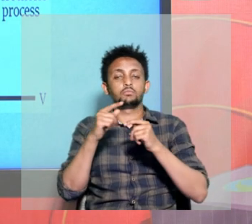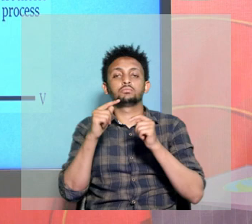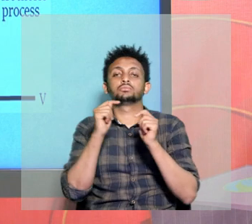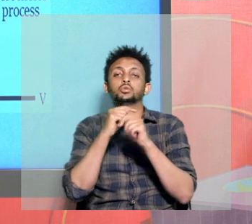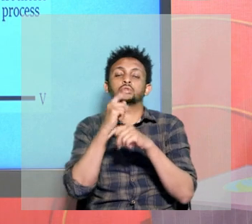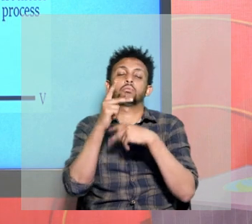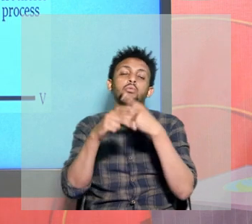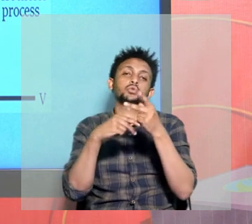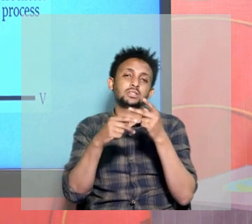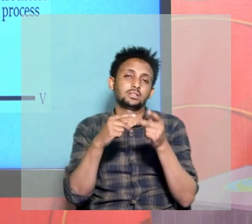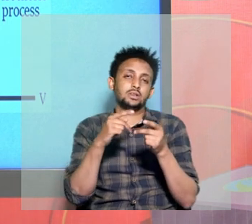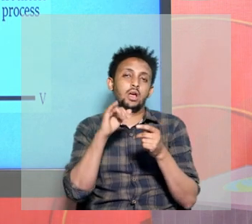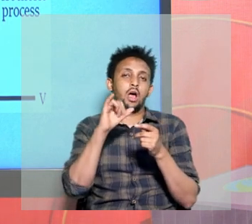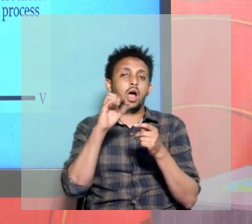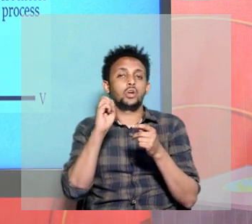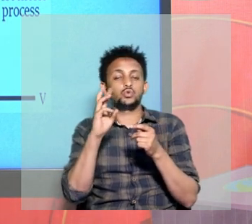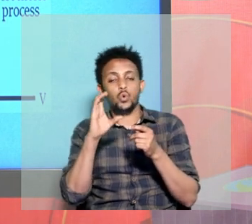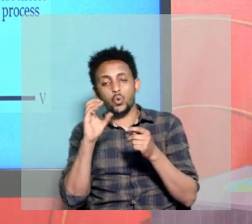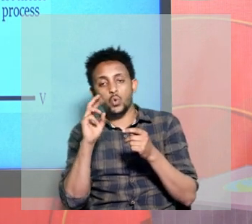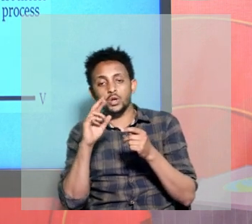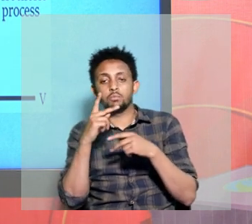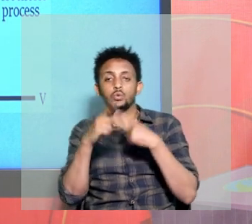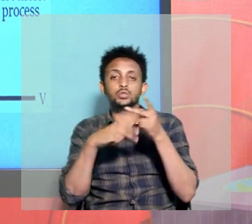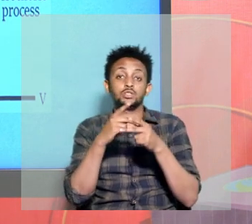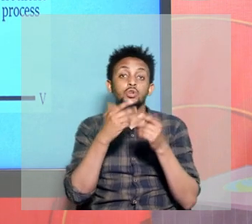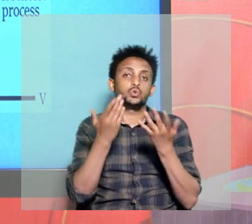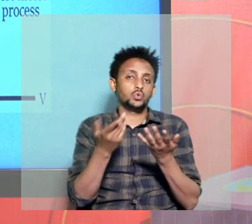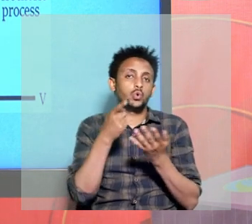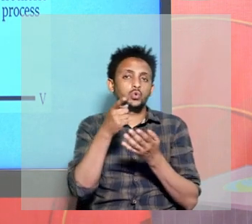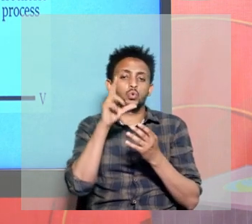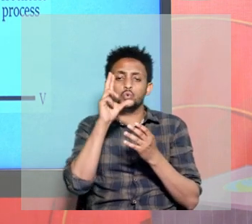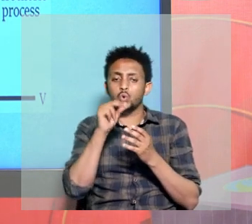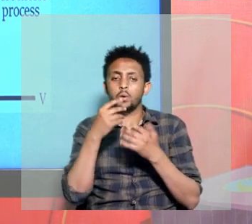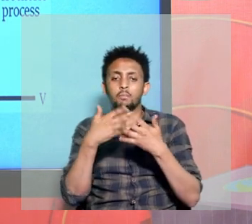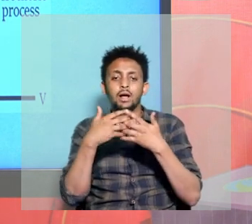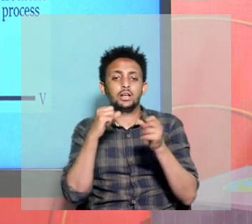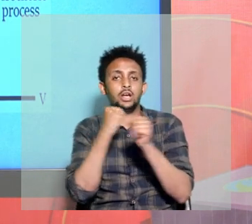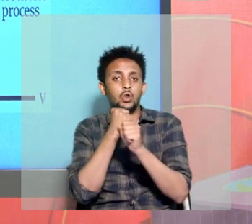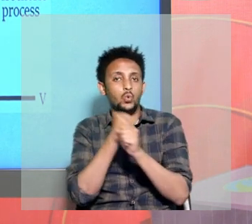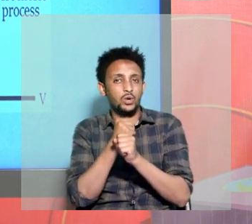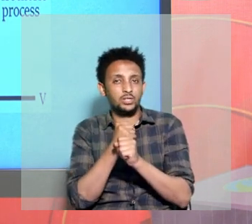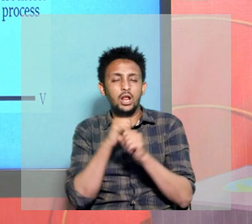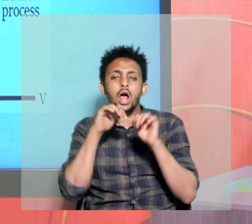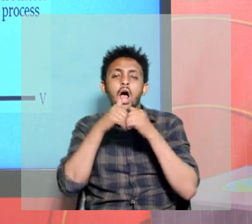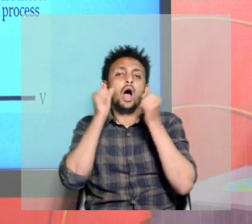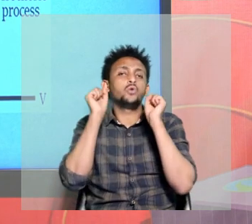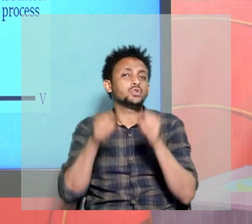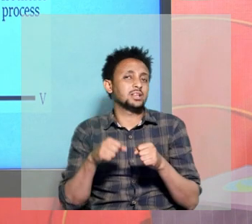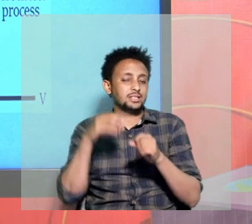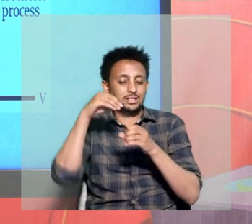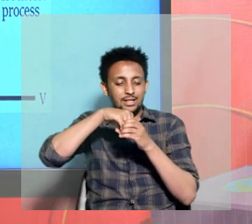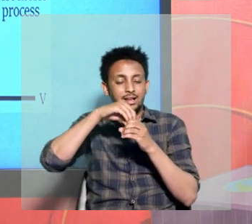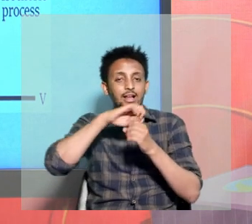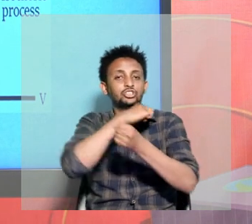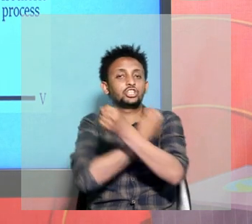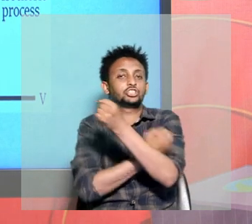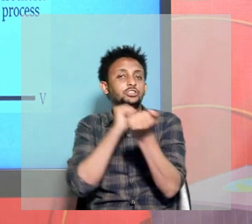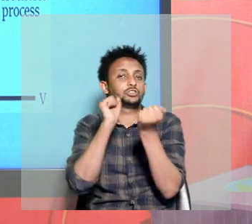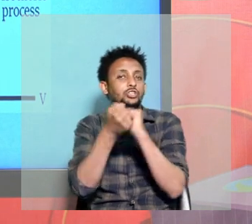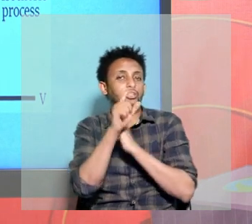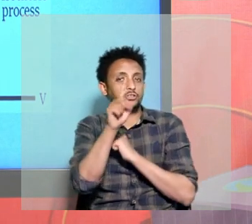during a process, during isochoric process. So if there is no mechanical work, then how does the internal energy